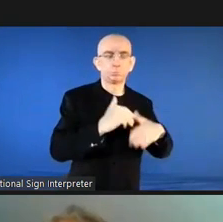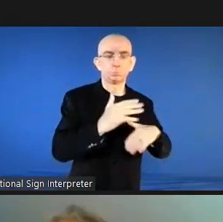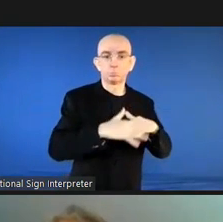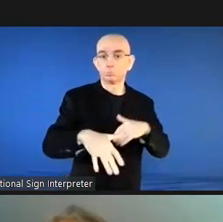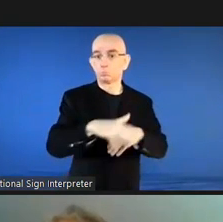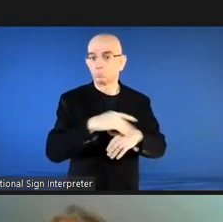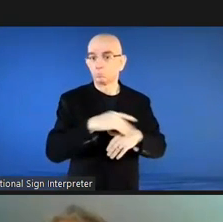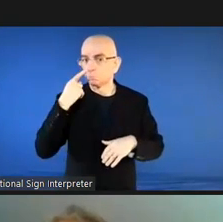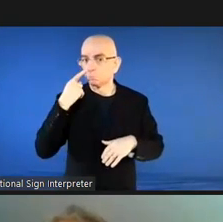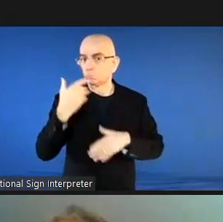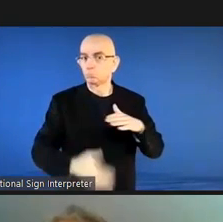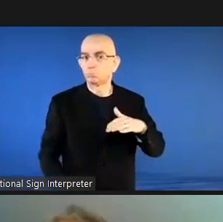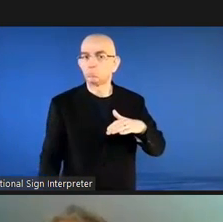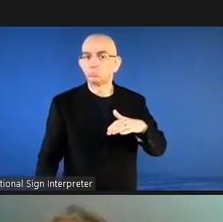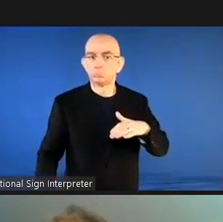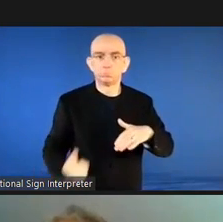taken into account.